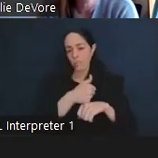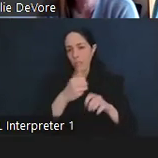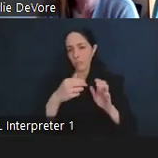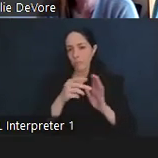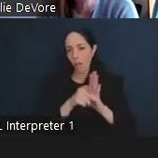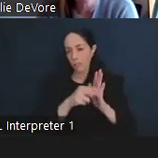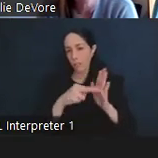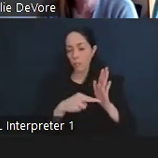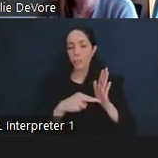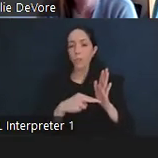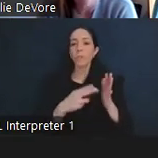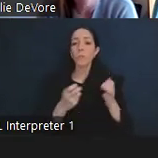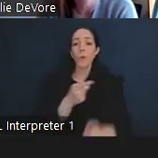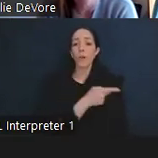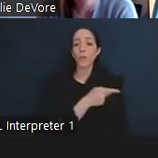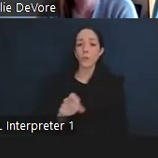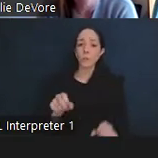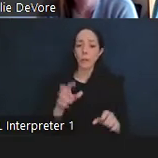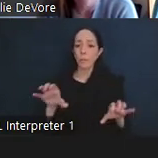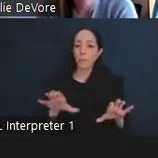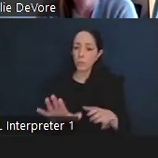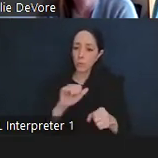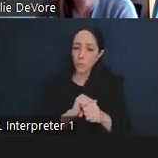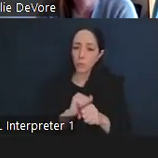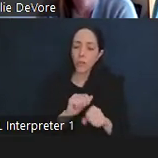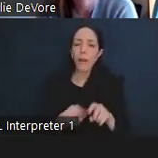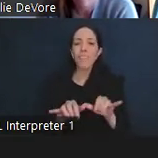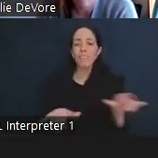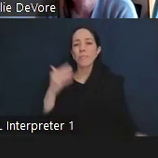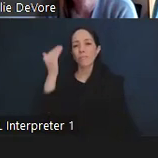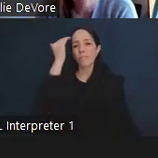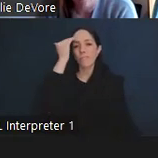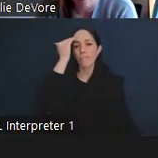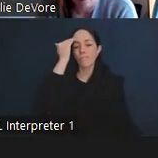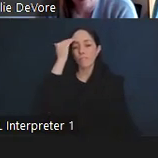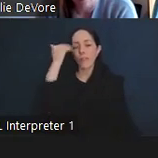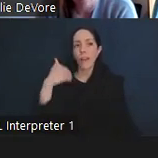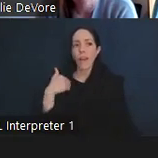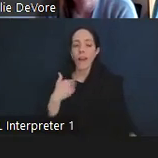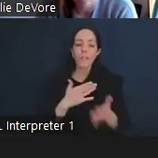also acknowledging that there are